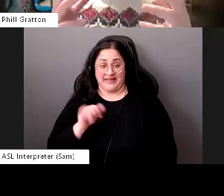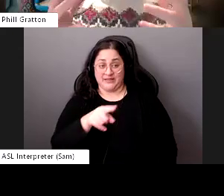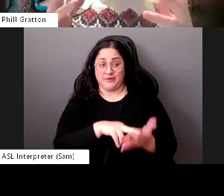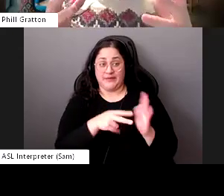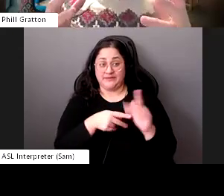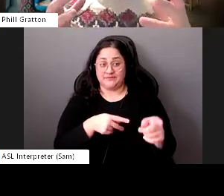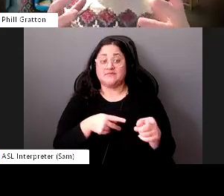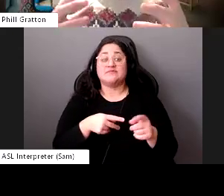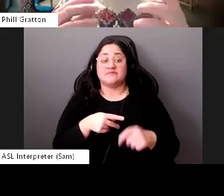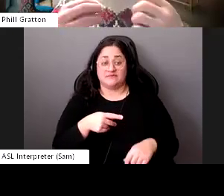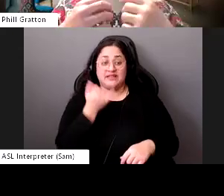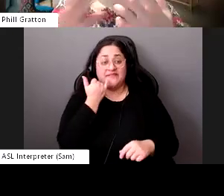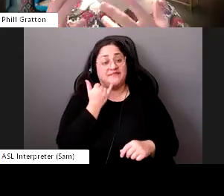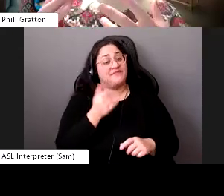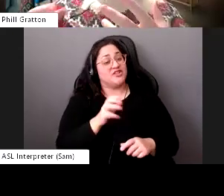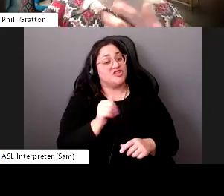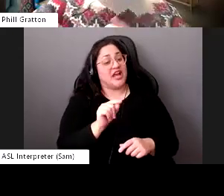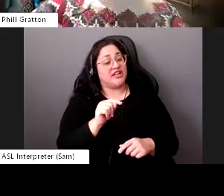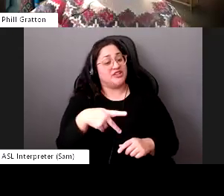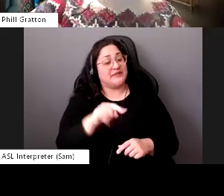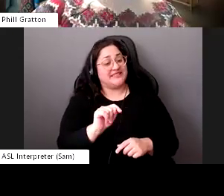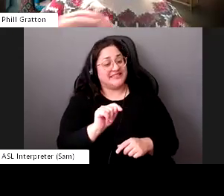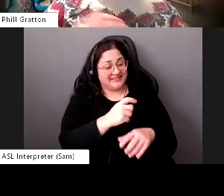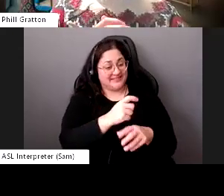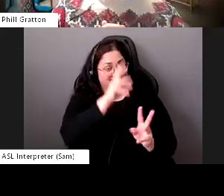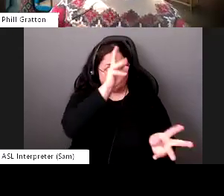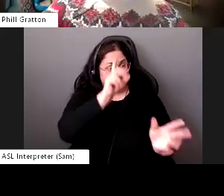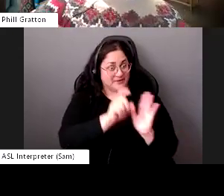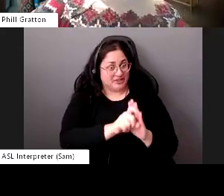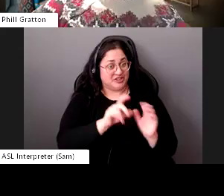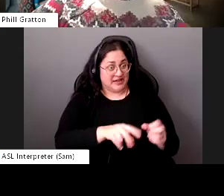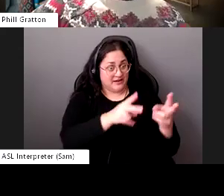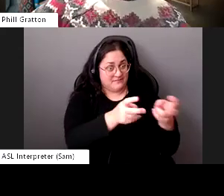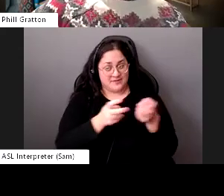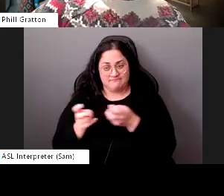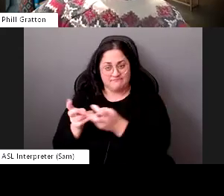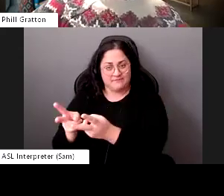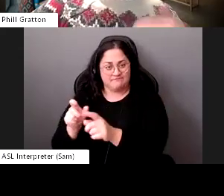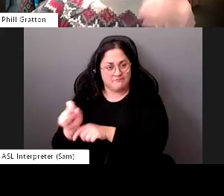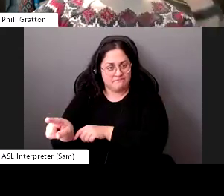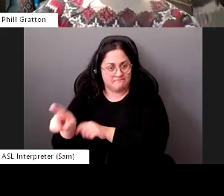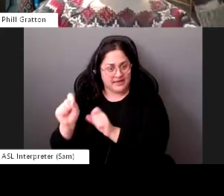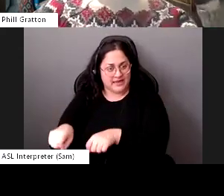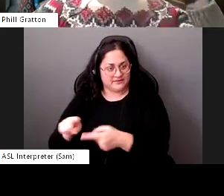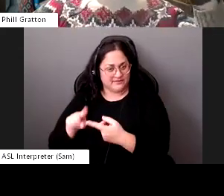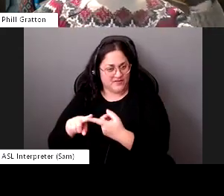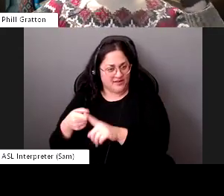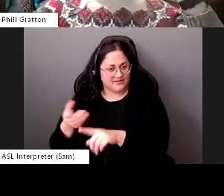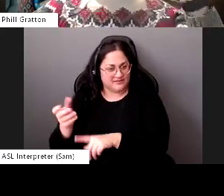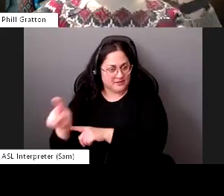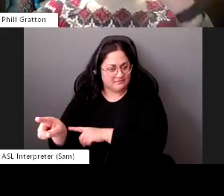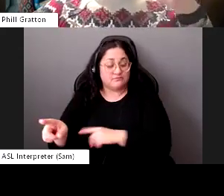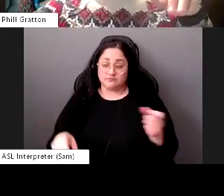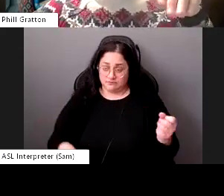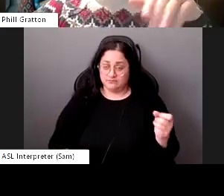So very simple request. It's like asking a friend, right? So here we go. It gives me all of the steps